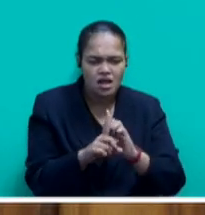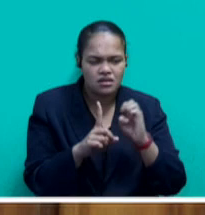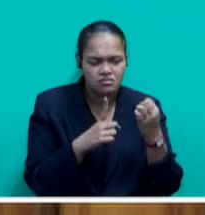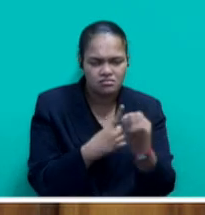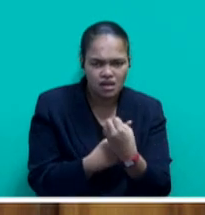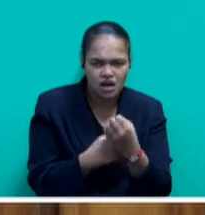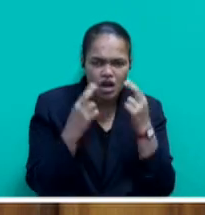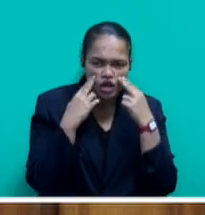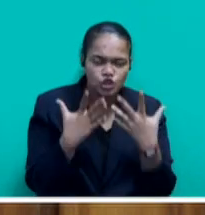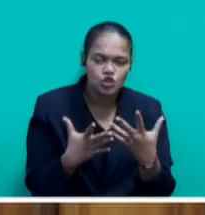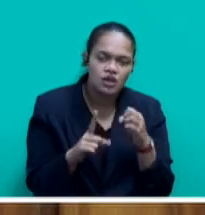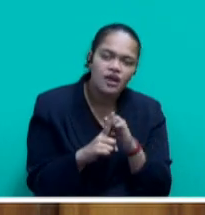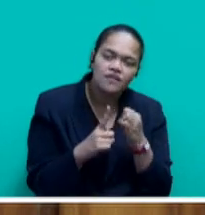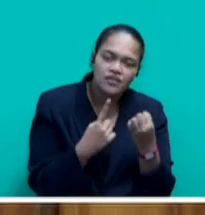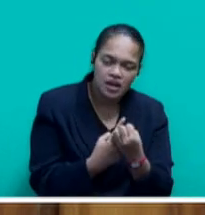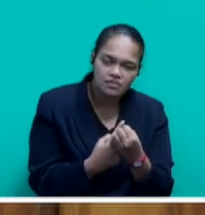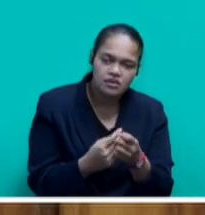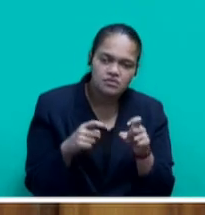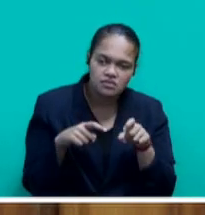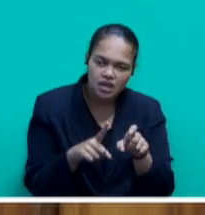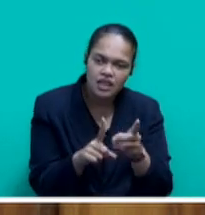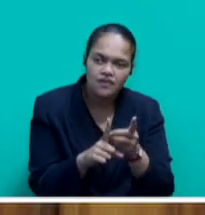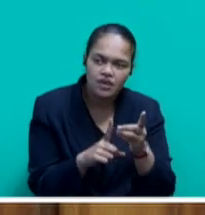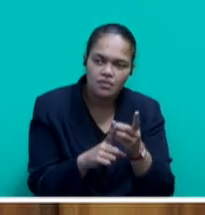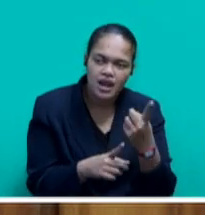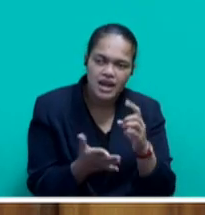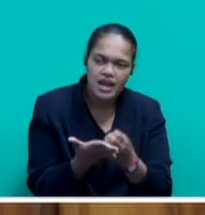between sustainable development and economic